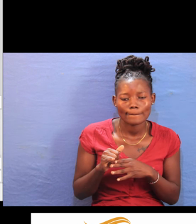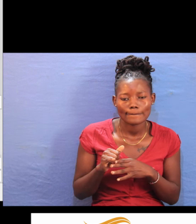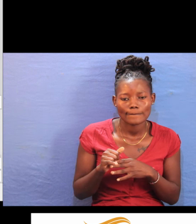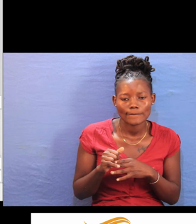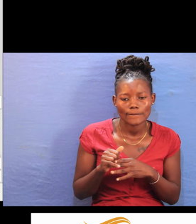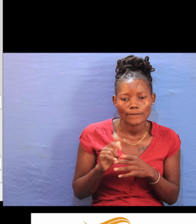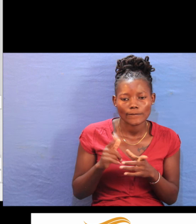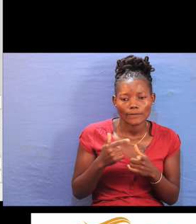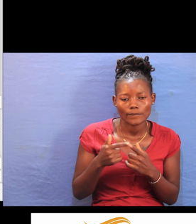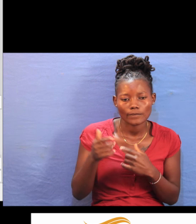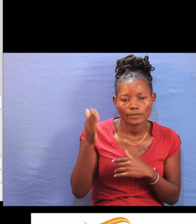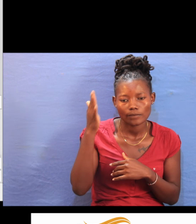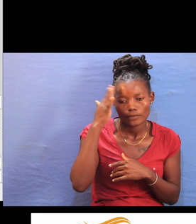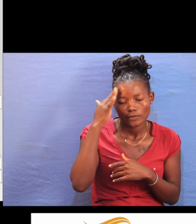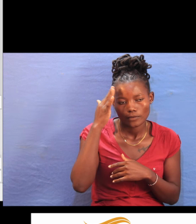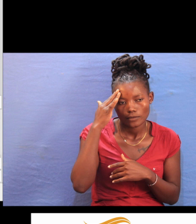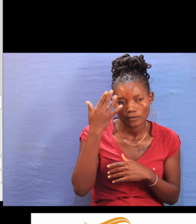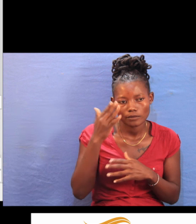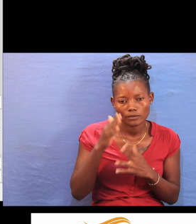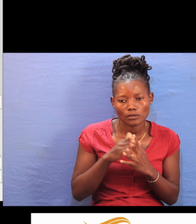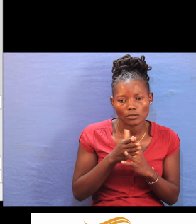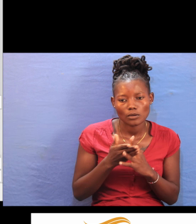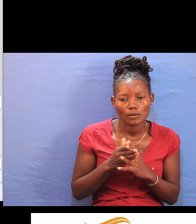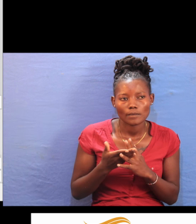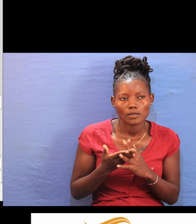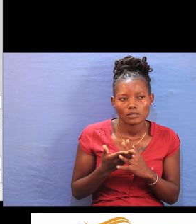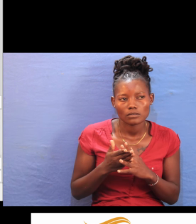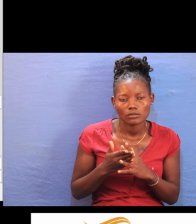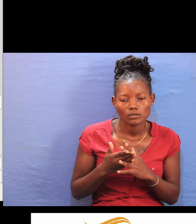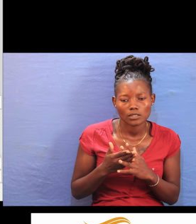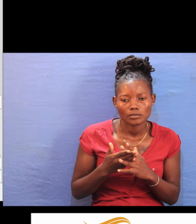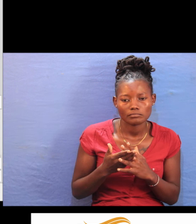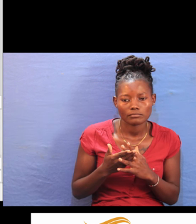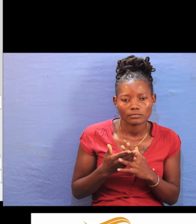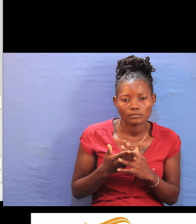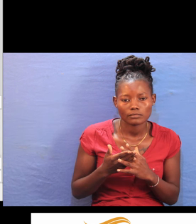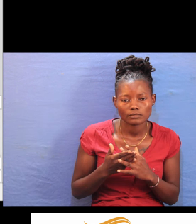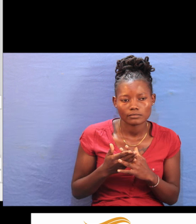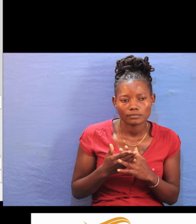your competition? I was watching one of the athletes